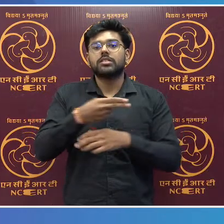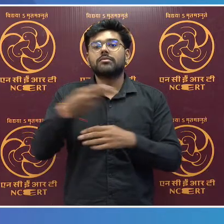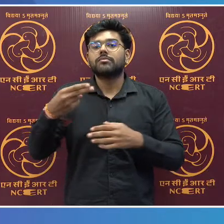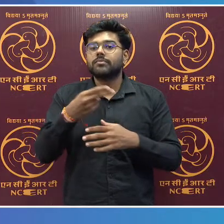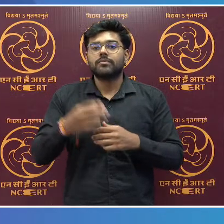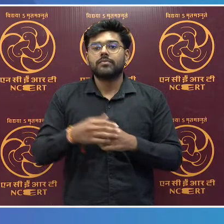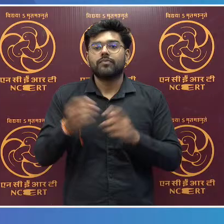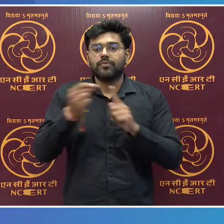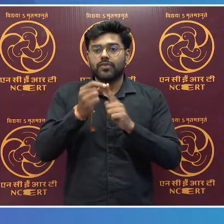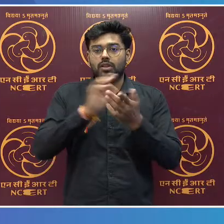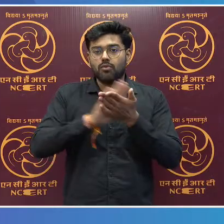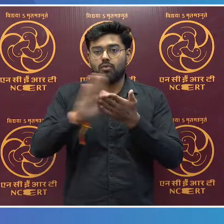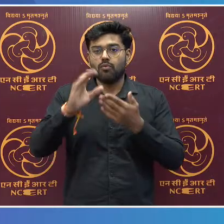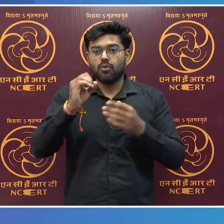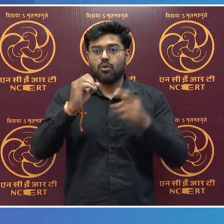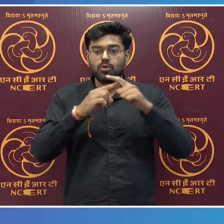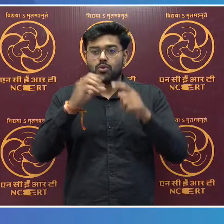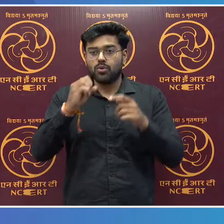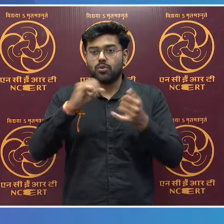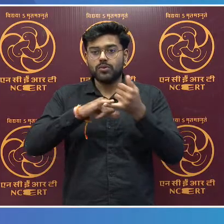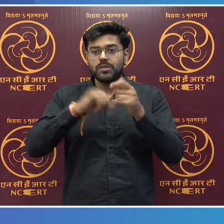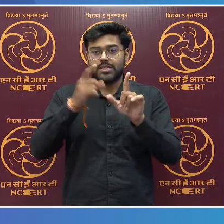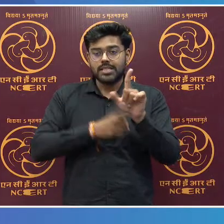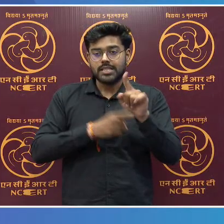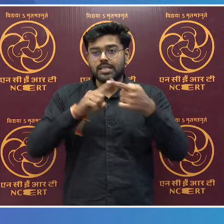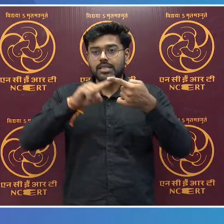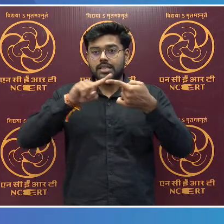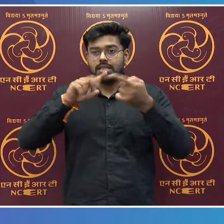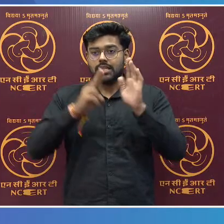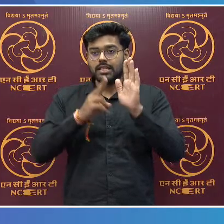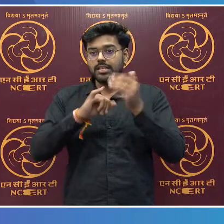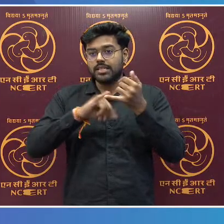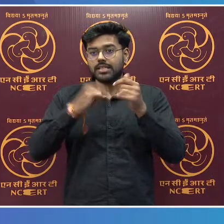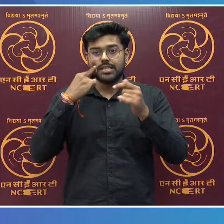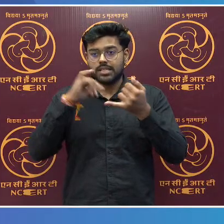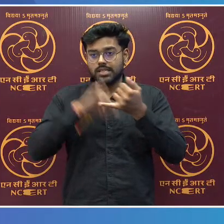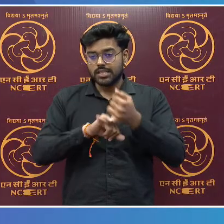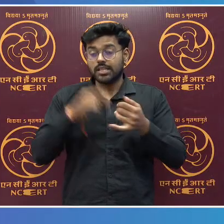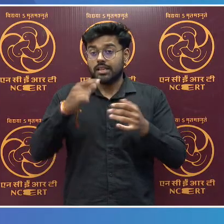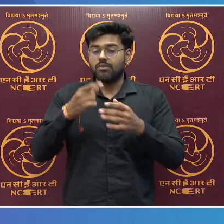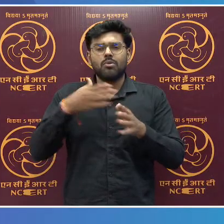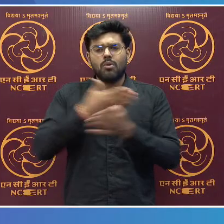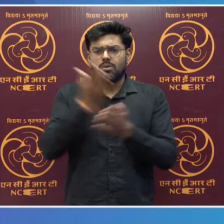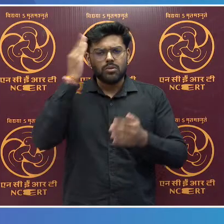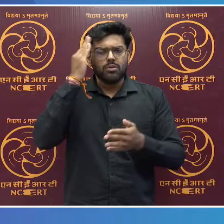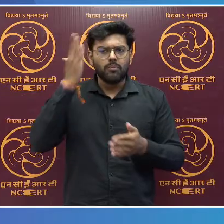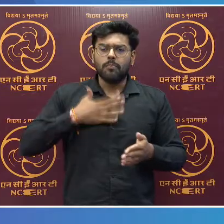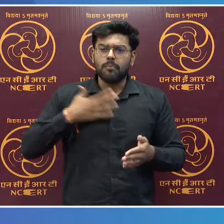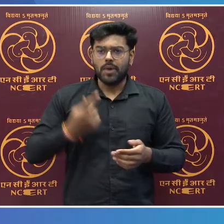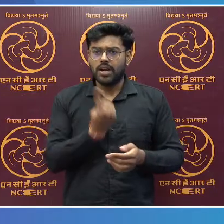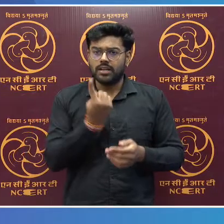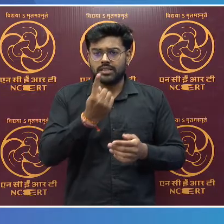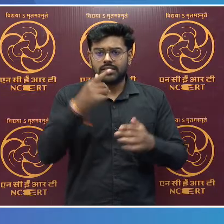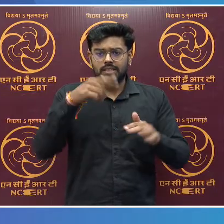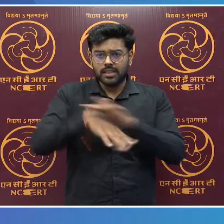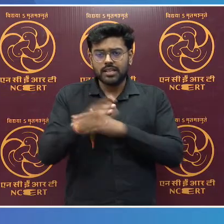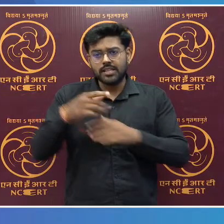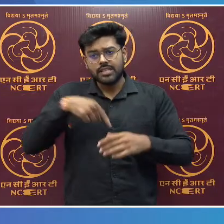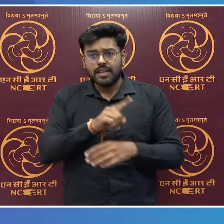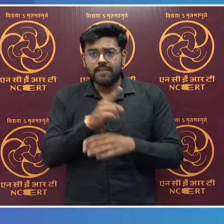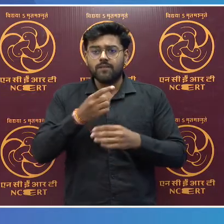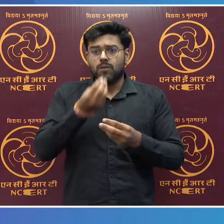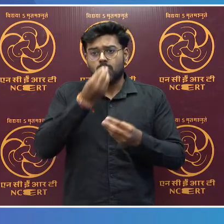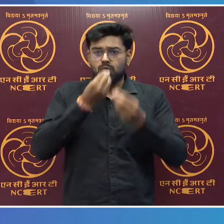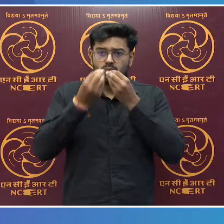as photosynthesis. We have seen that in plants also, that plants, they are able to prepare their food with the help of